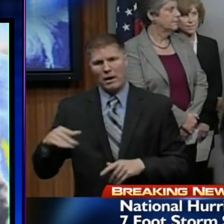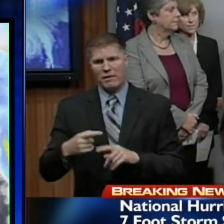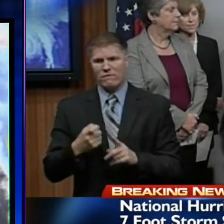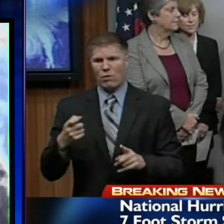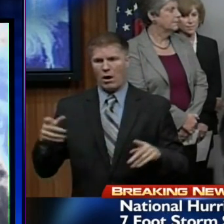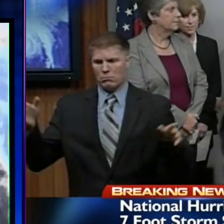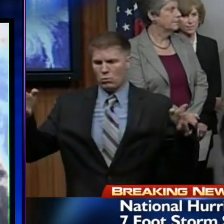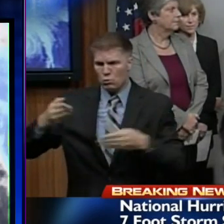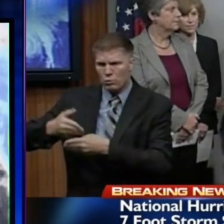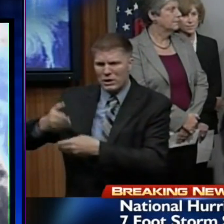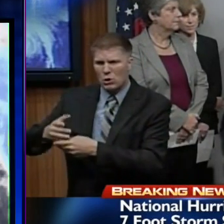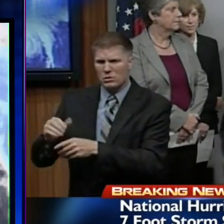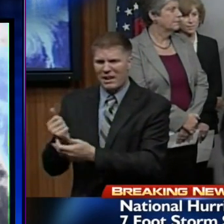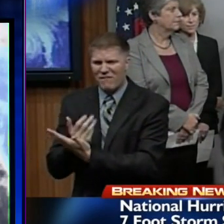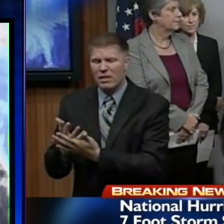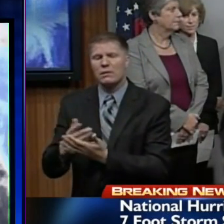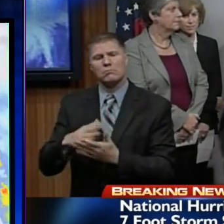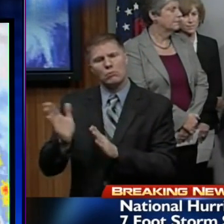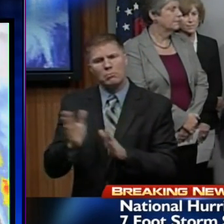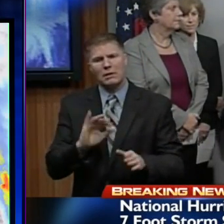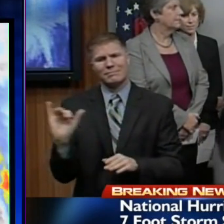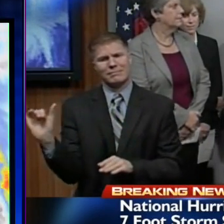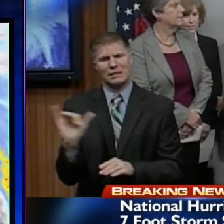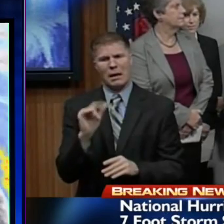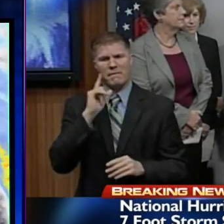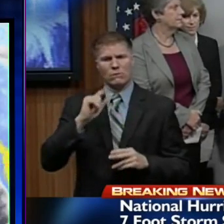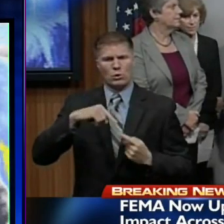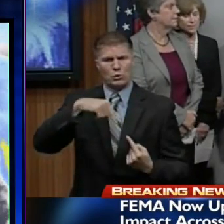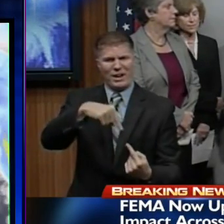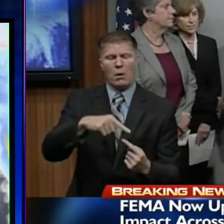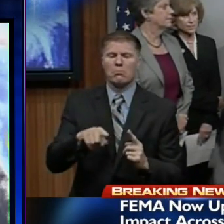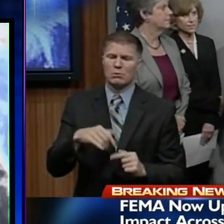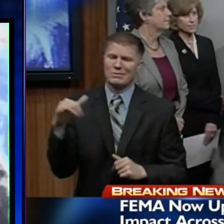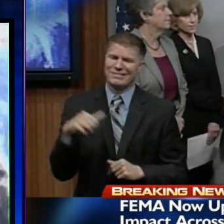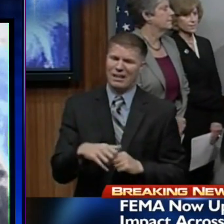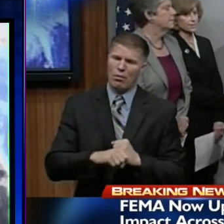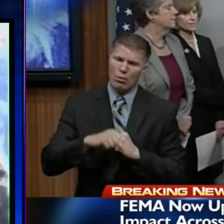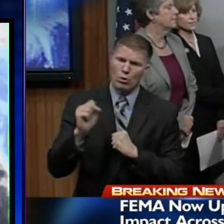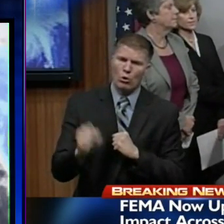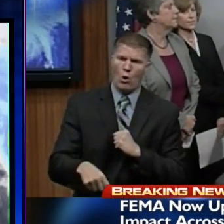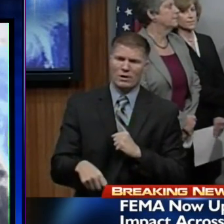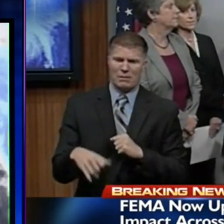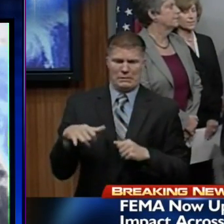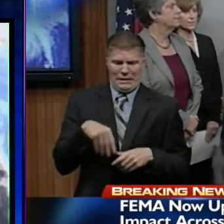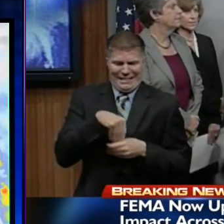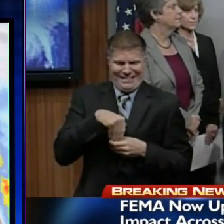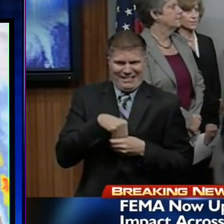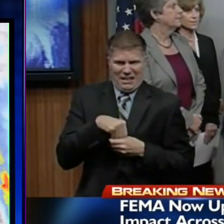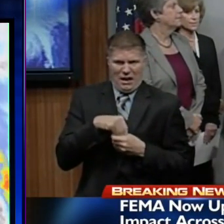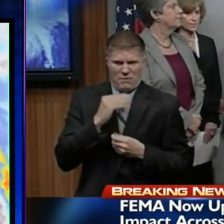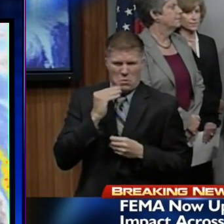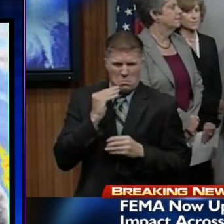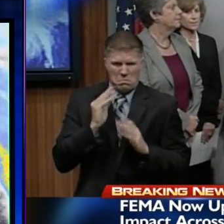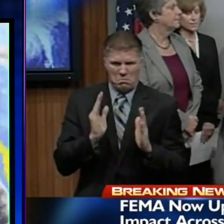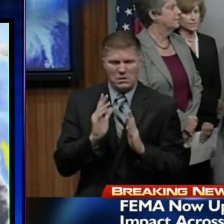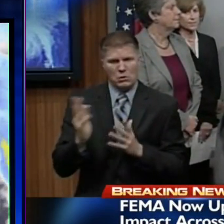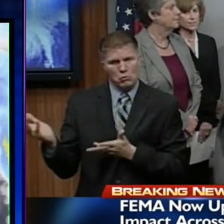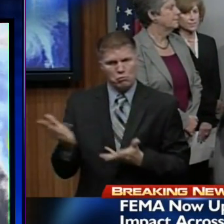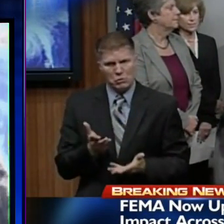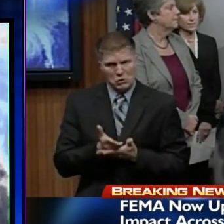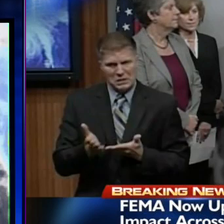areas, just like you would prepare for tornadoes, but you're going to be there for a much longer period of time during the storm, so make sure you bring your supplies with